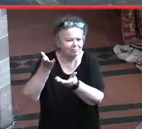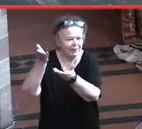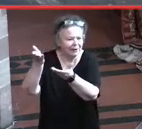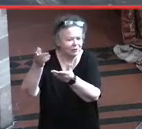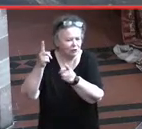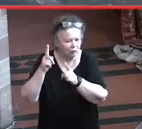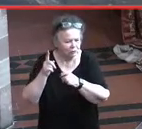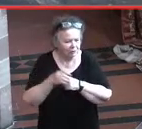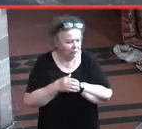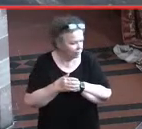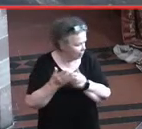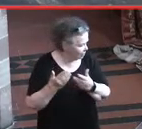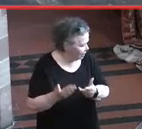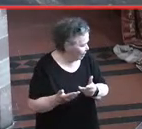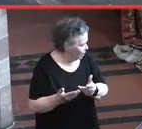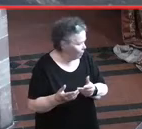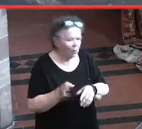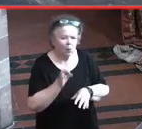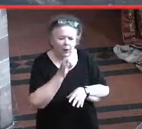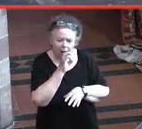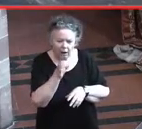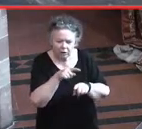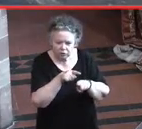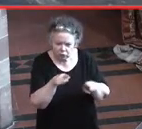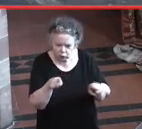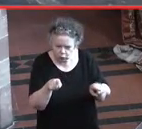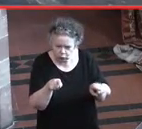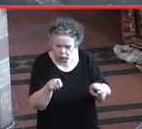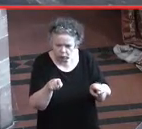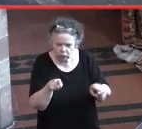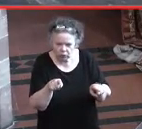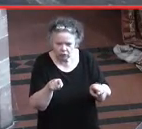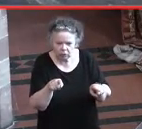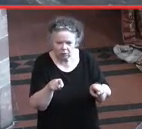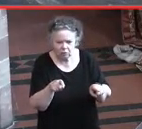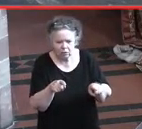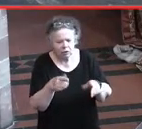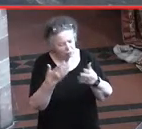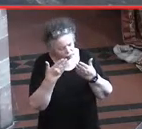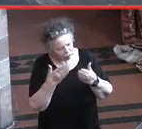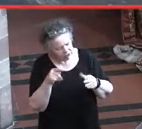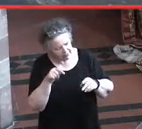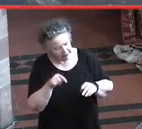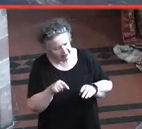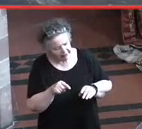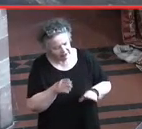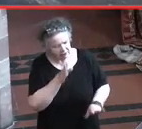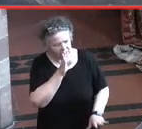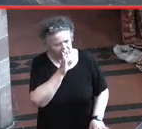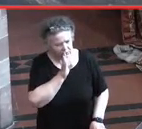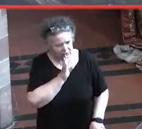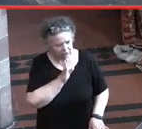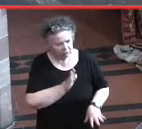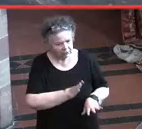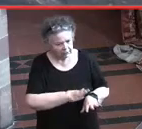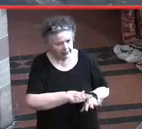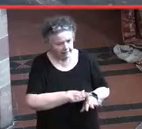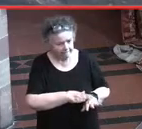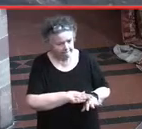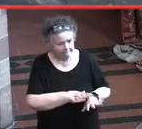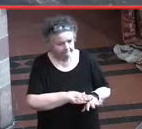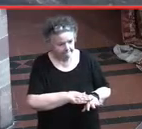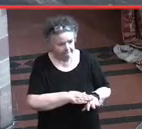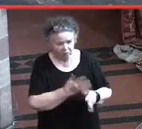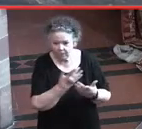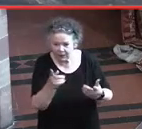So we ask you to respect this as a solemn moment, which no doubt will be very emotional for